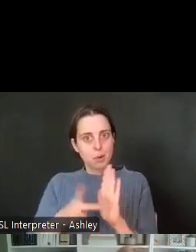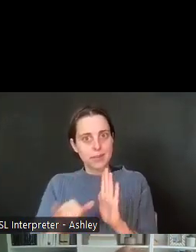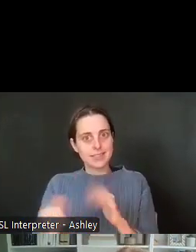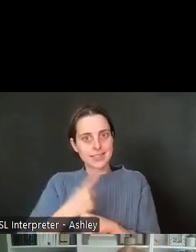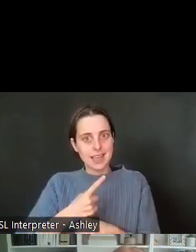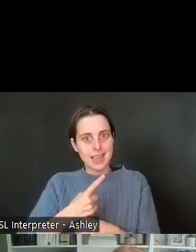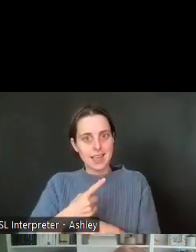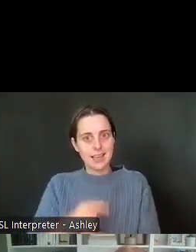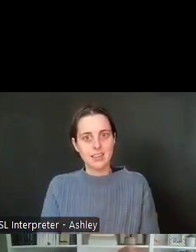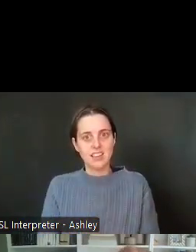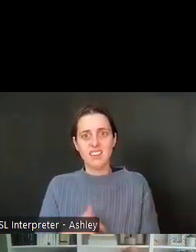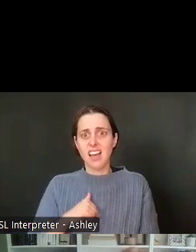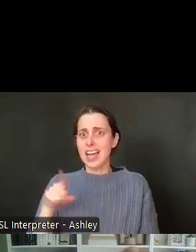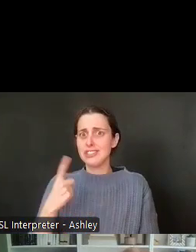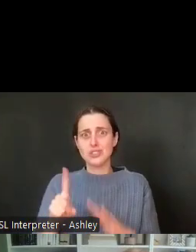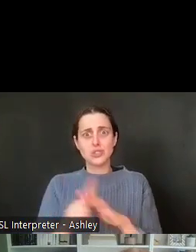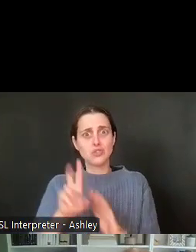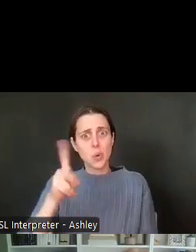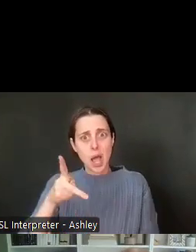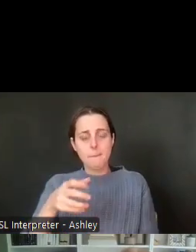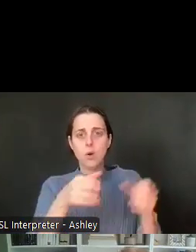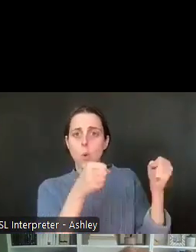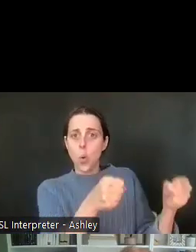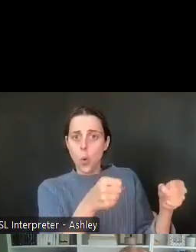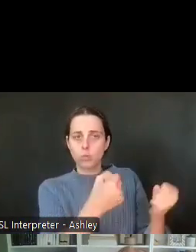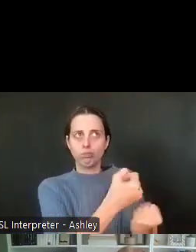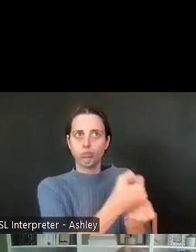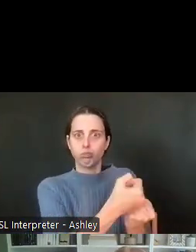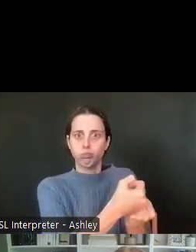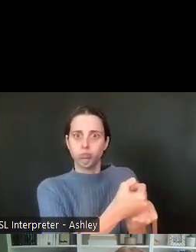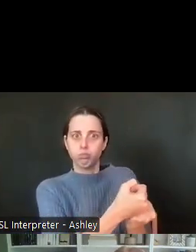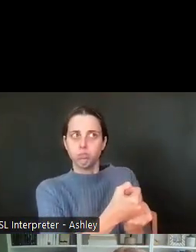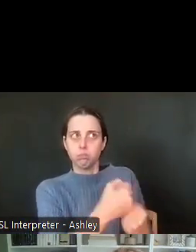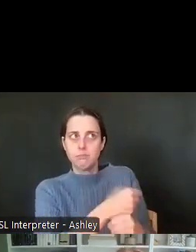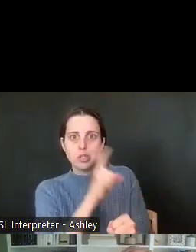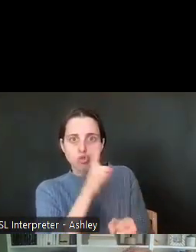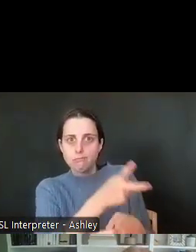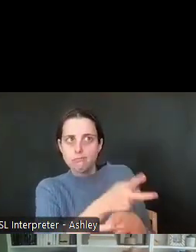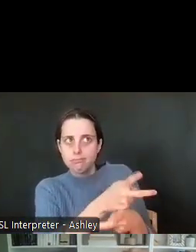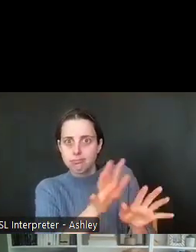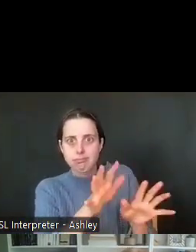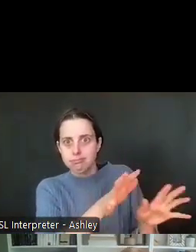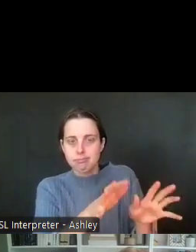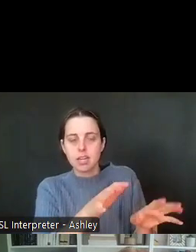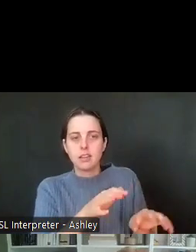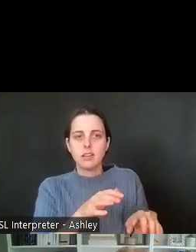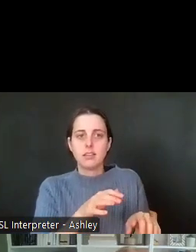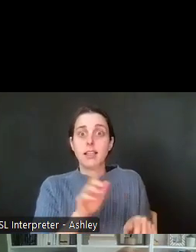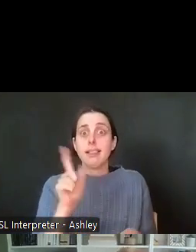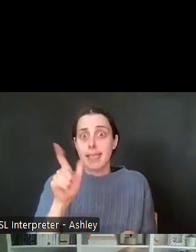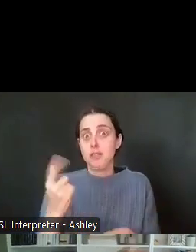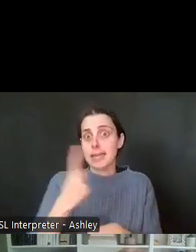my purpose of showing up was to actually hold the ladder, not to give this keynote to the thousands of people that